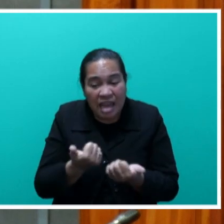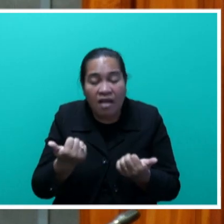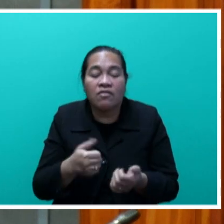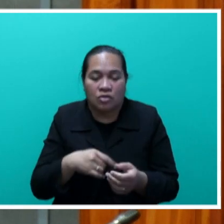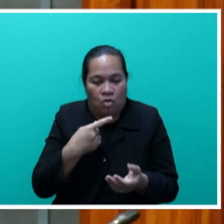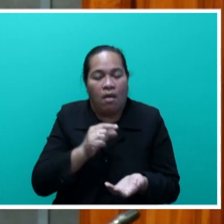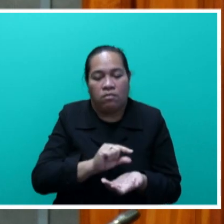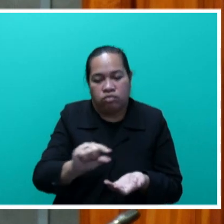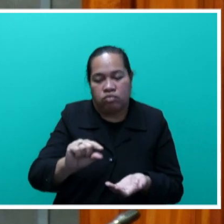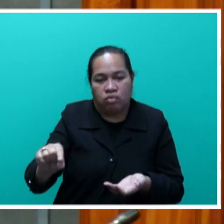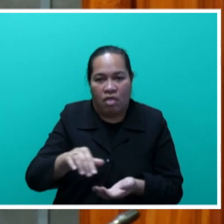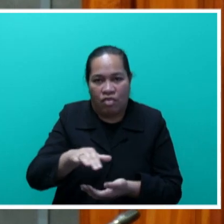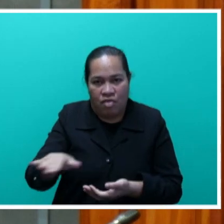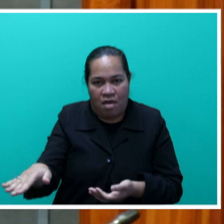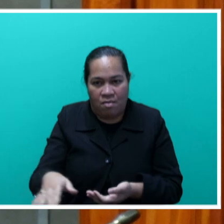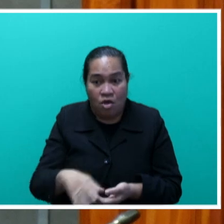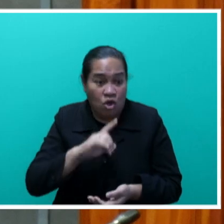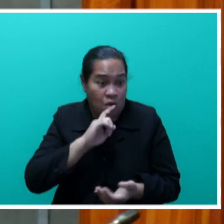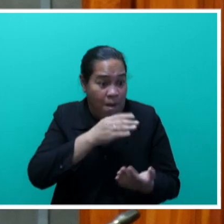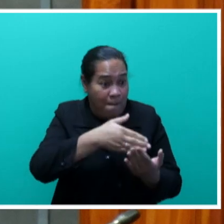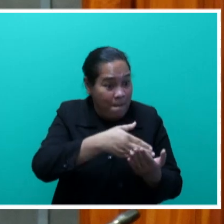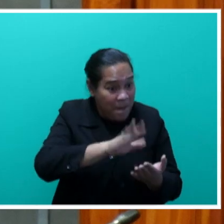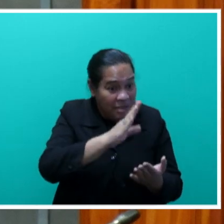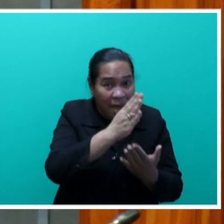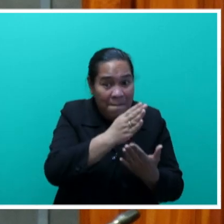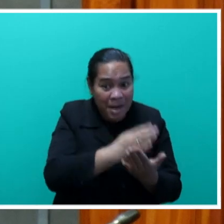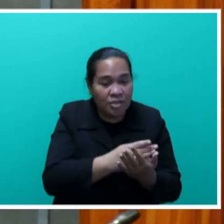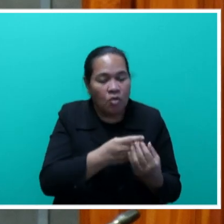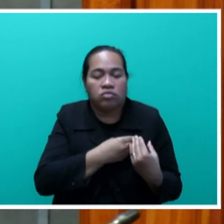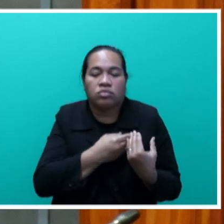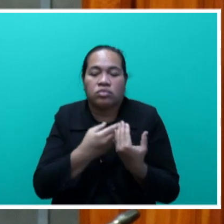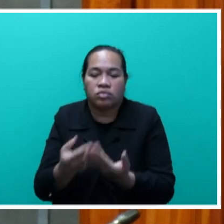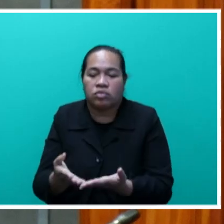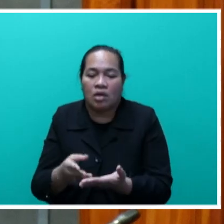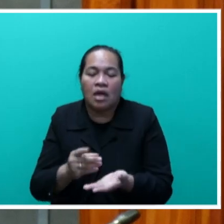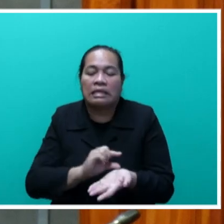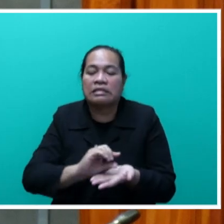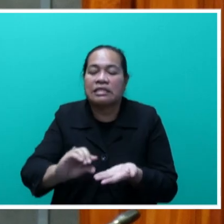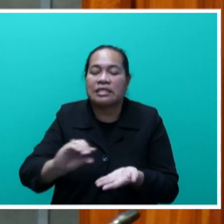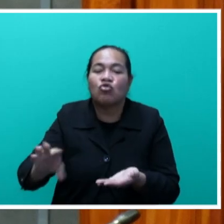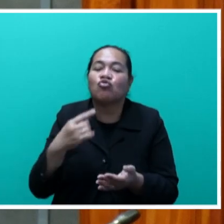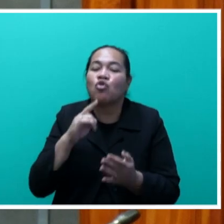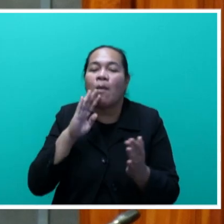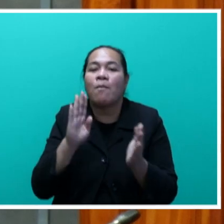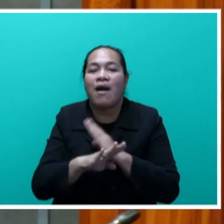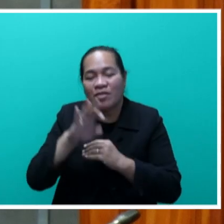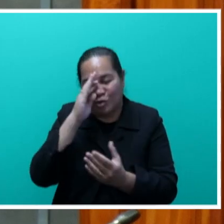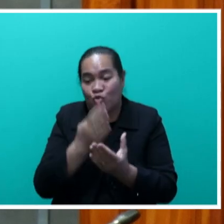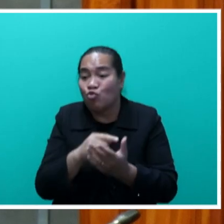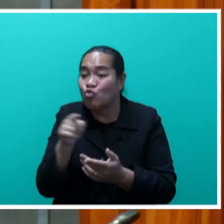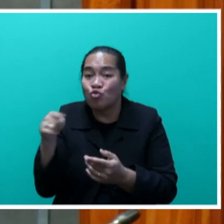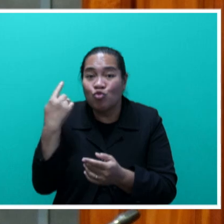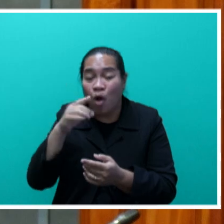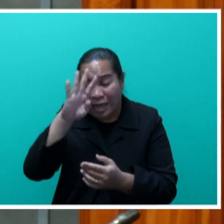of the budget to provide immediate relief for the private student. Mr. Speaker, sir, we believe in the power of